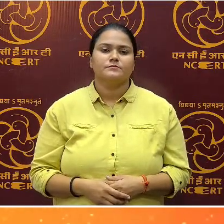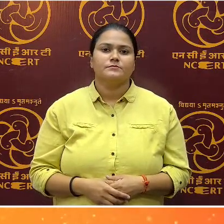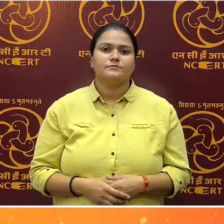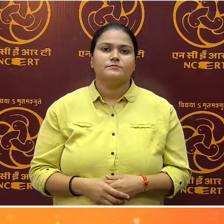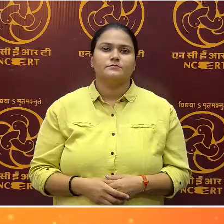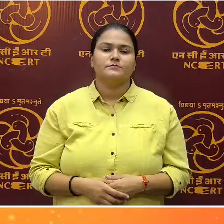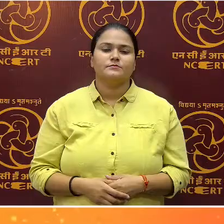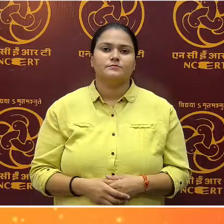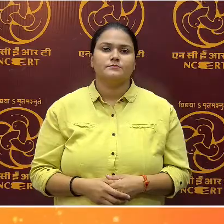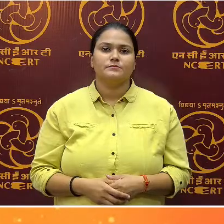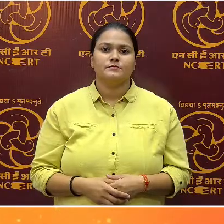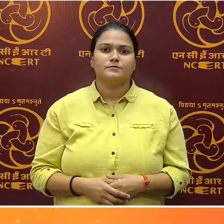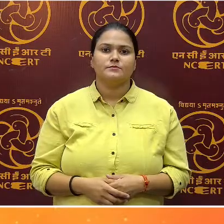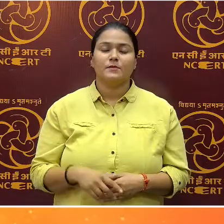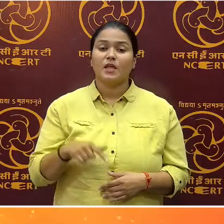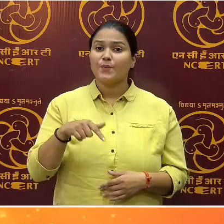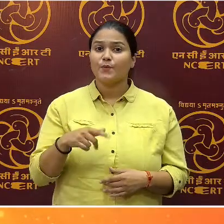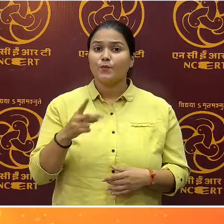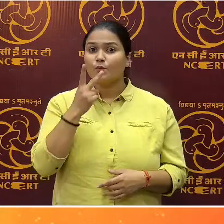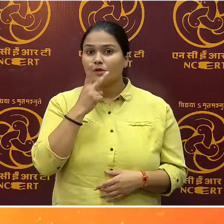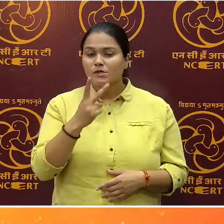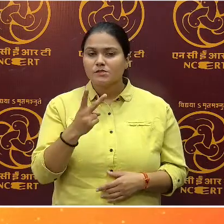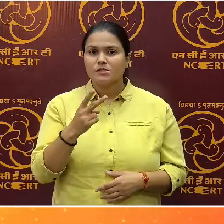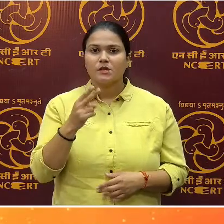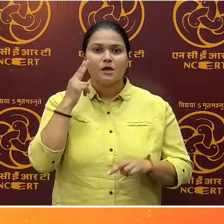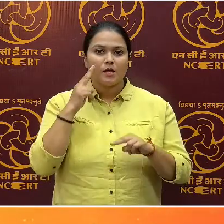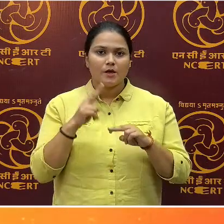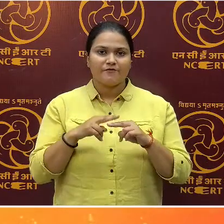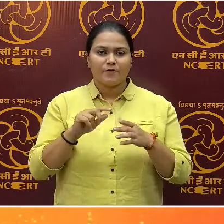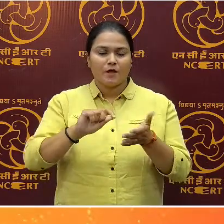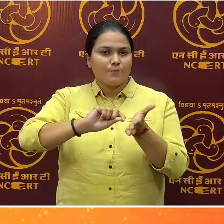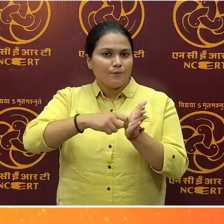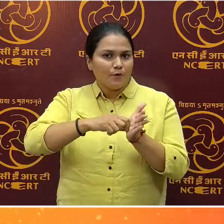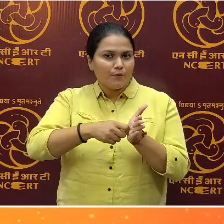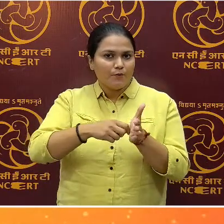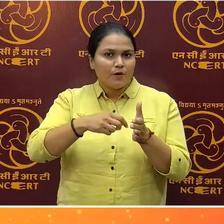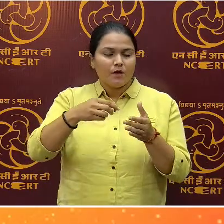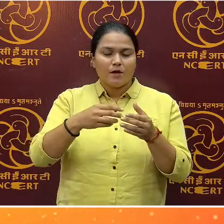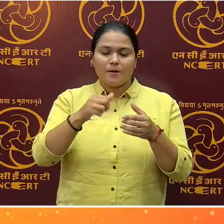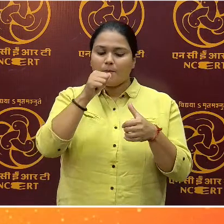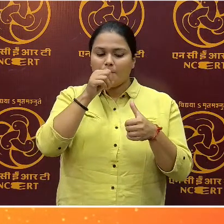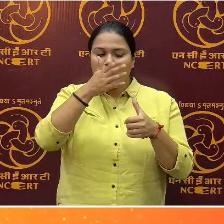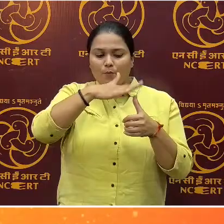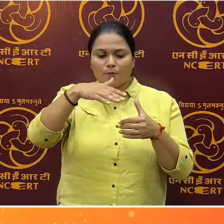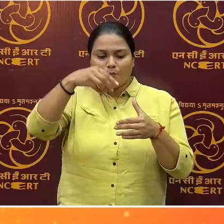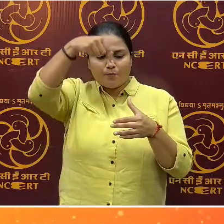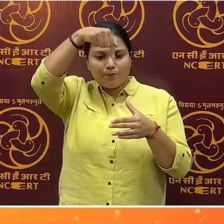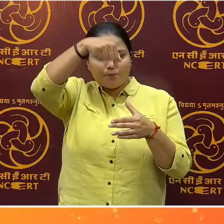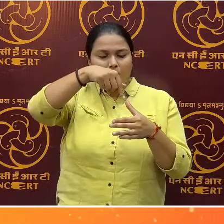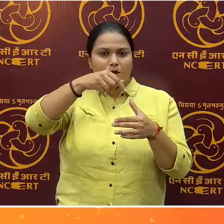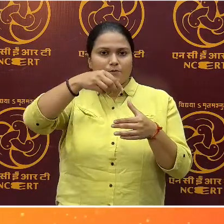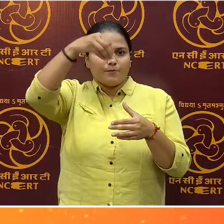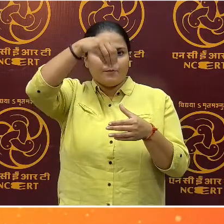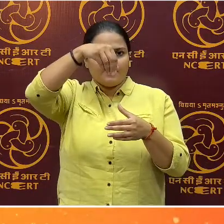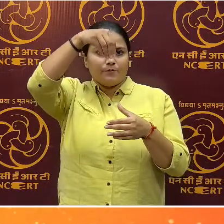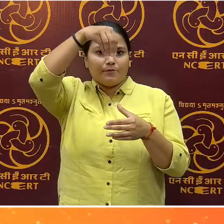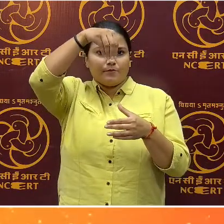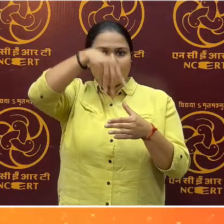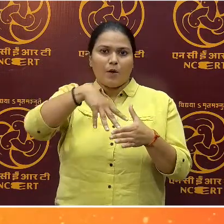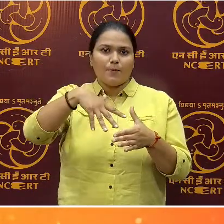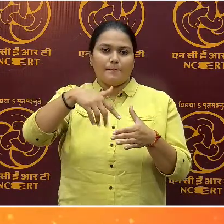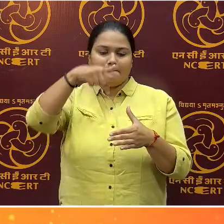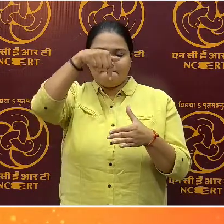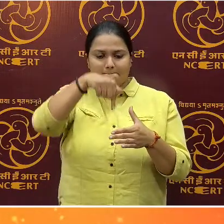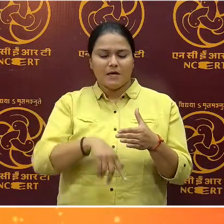Like in this case, the key, it got sinked, it is right at the bottom of this glass, right? This